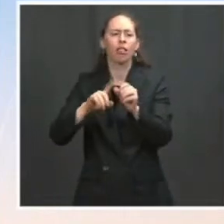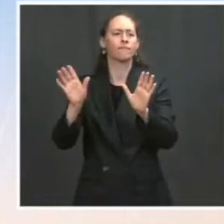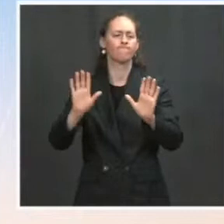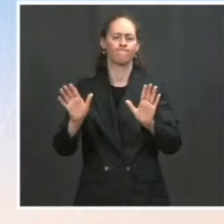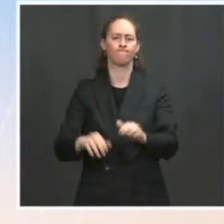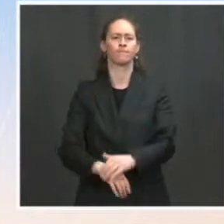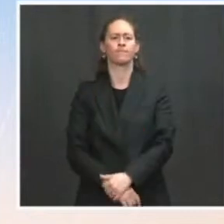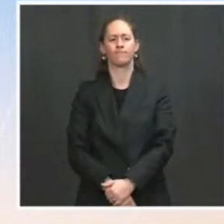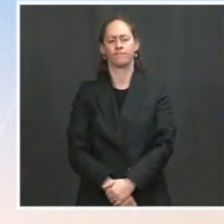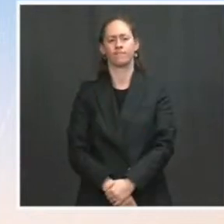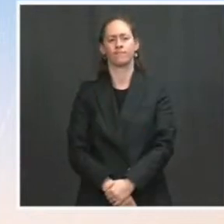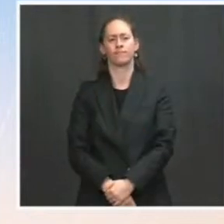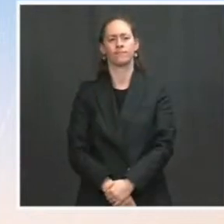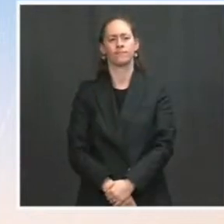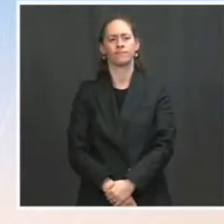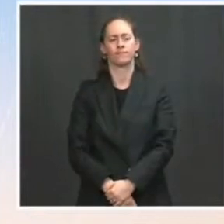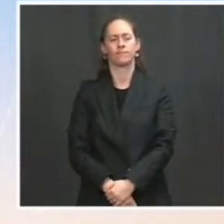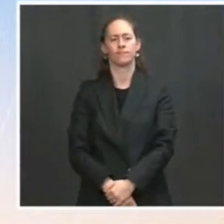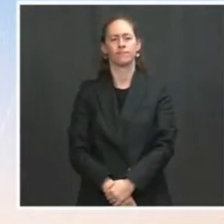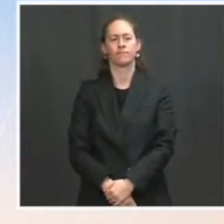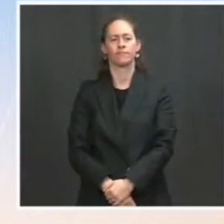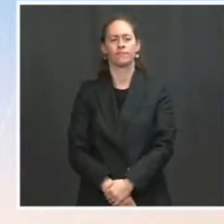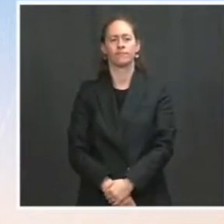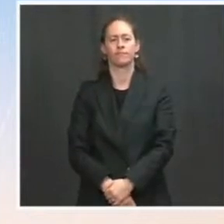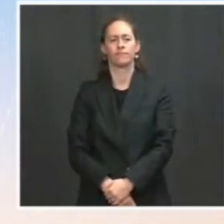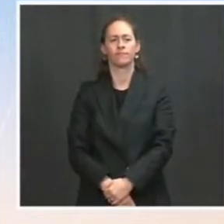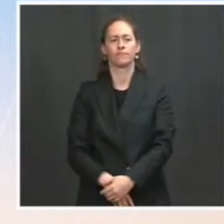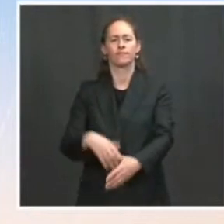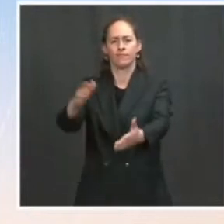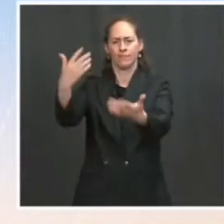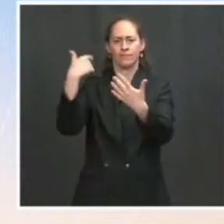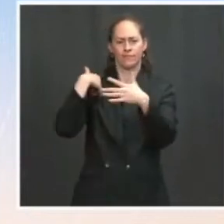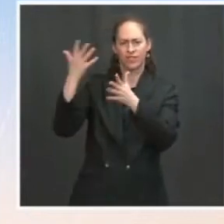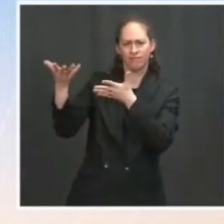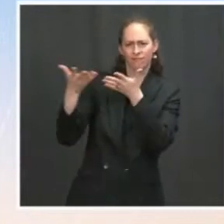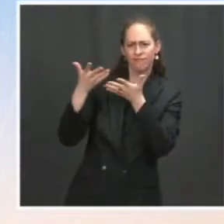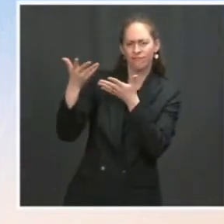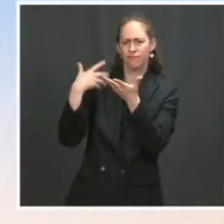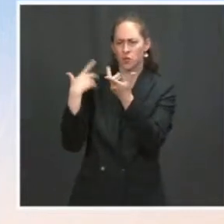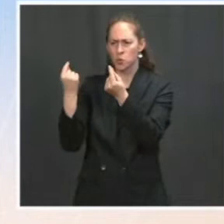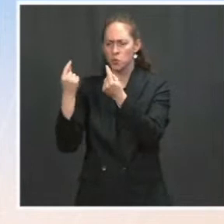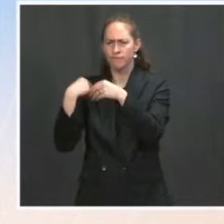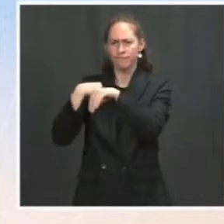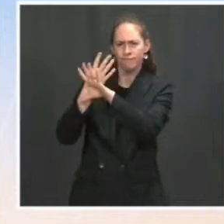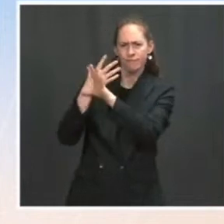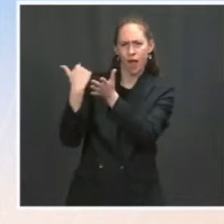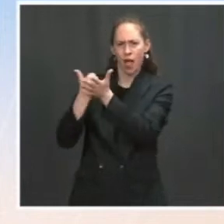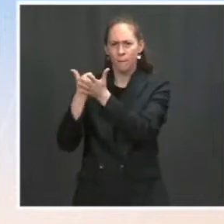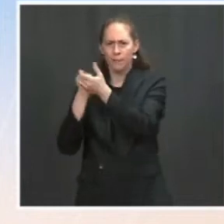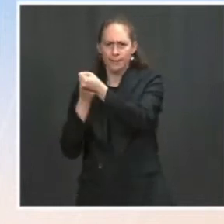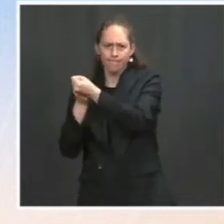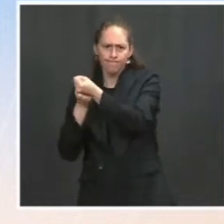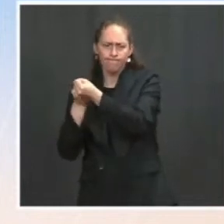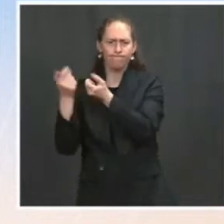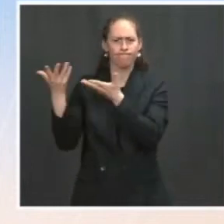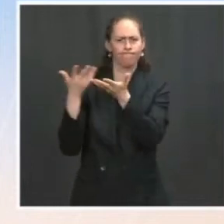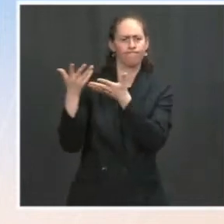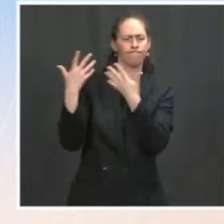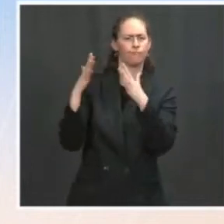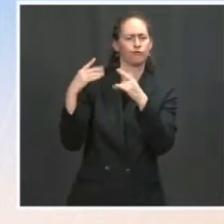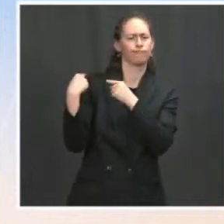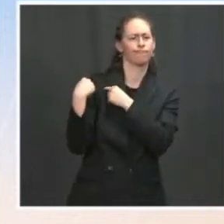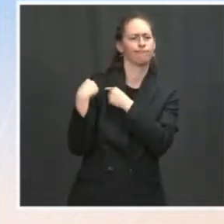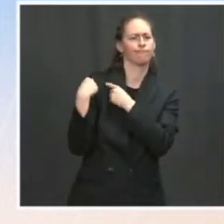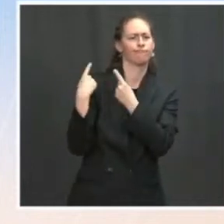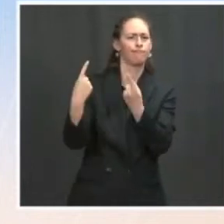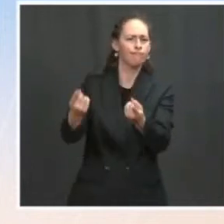the incident and our work. Colonial is currently working with its private cybersecurity consultants to assess potential damage and